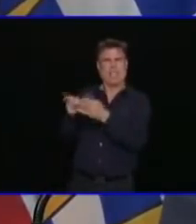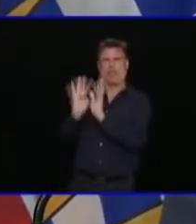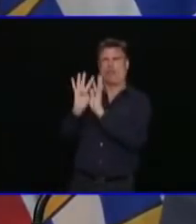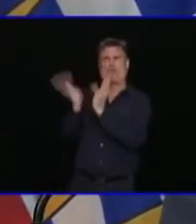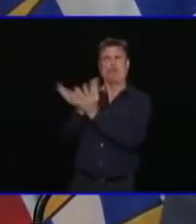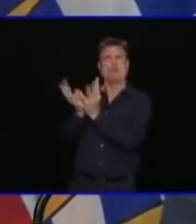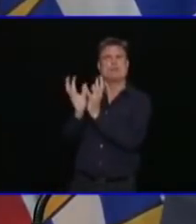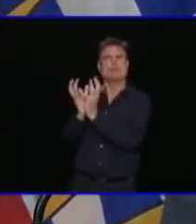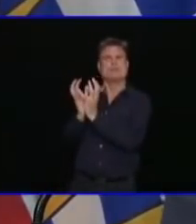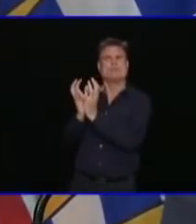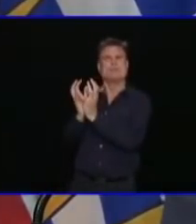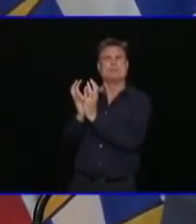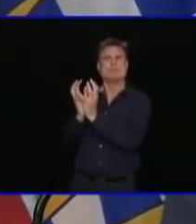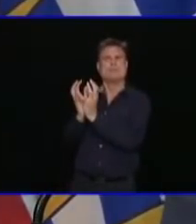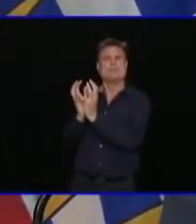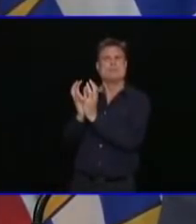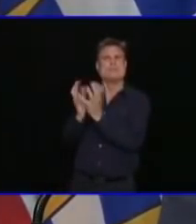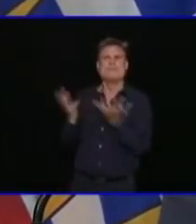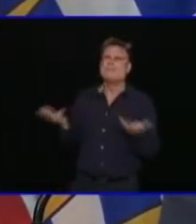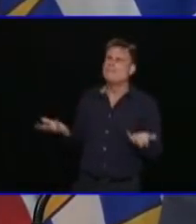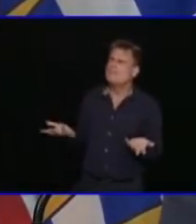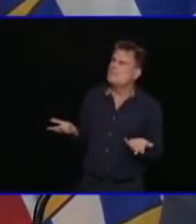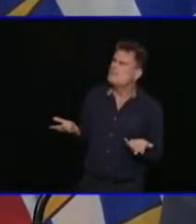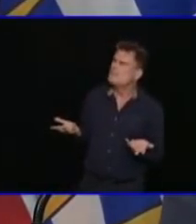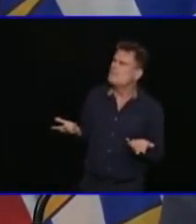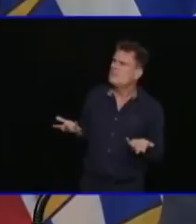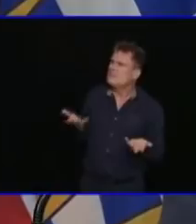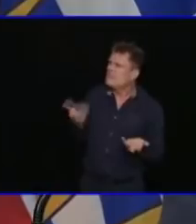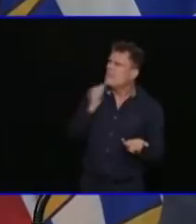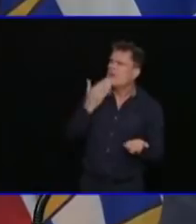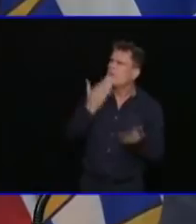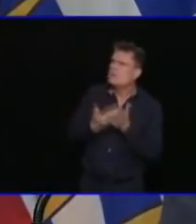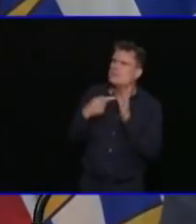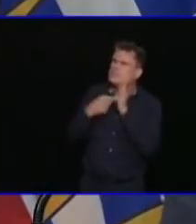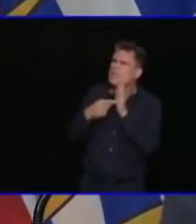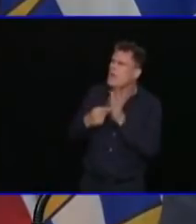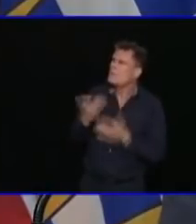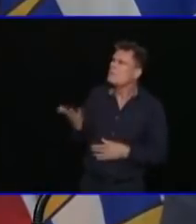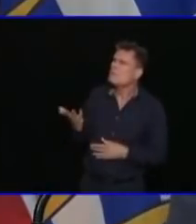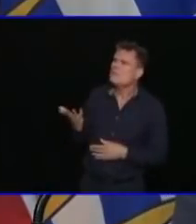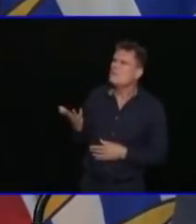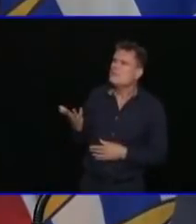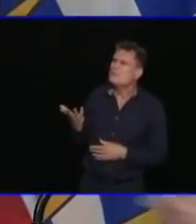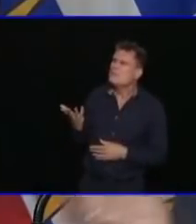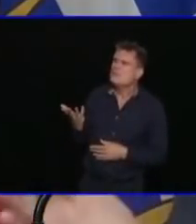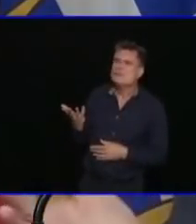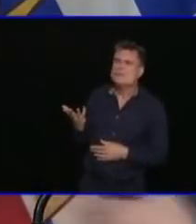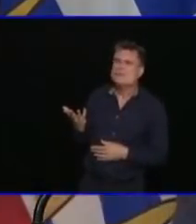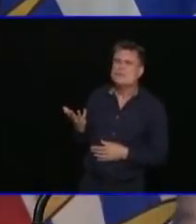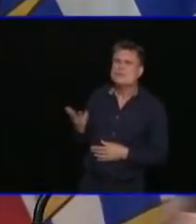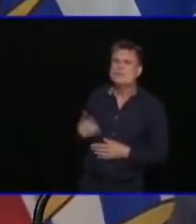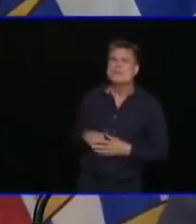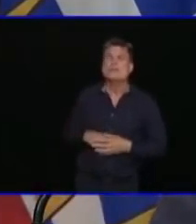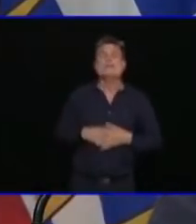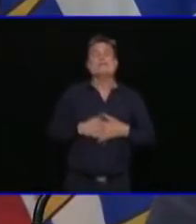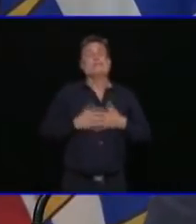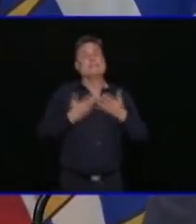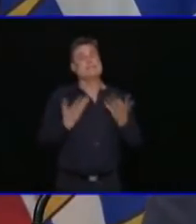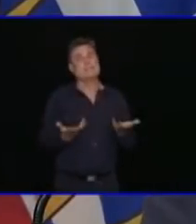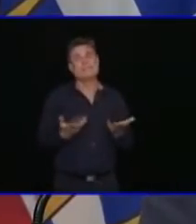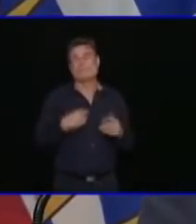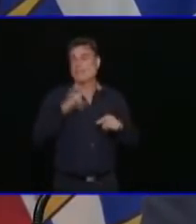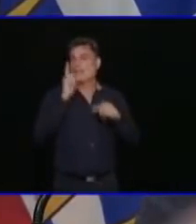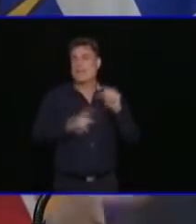things that we tell people to be cautious about. And yes, everybody should be following the rules. And, I understand that